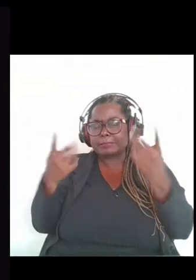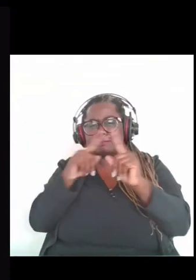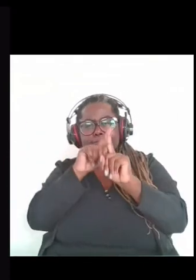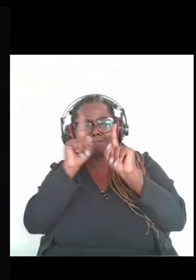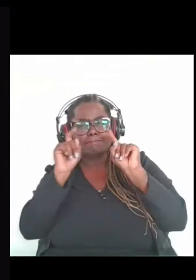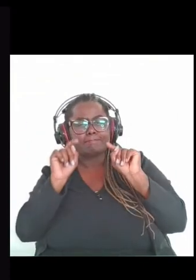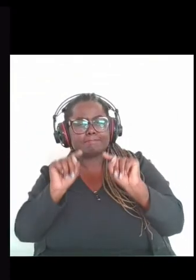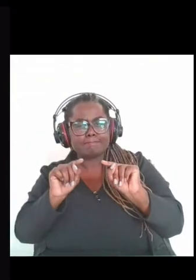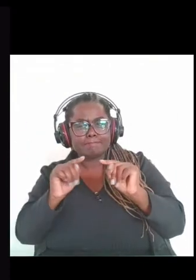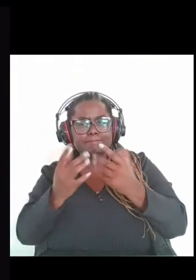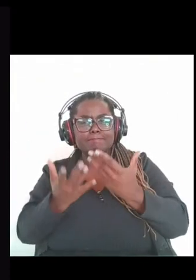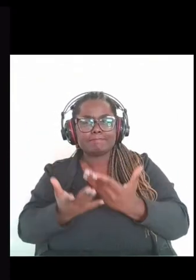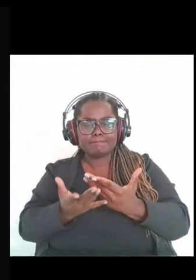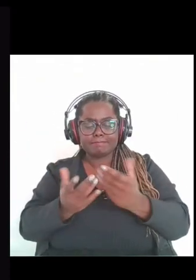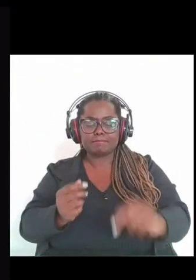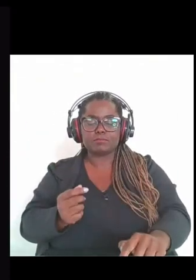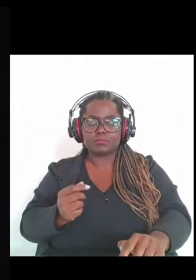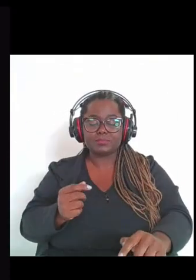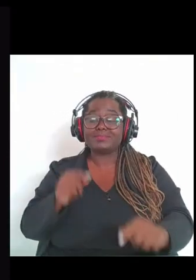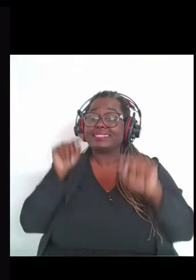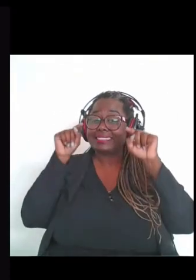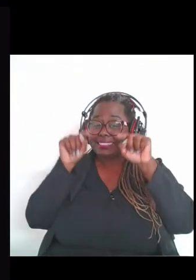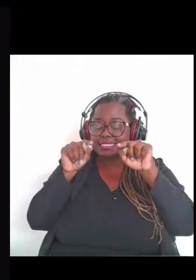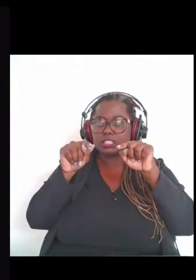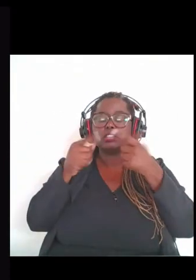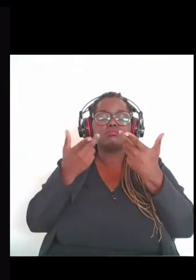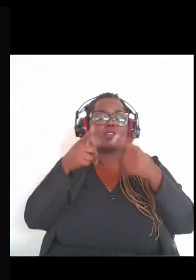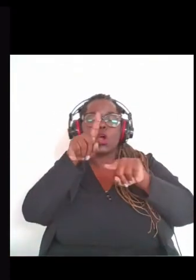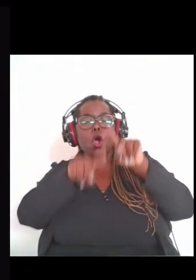of these networks leaves us